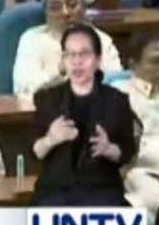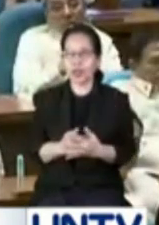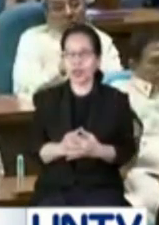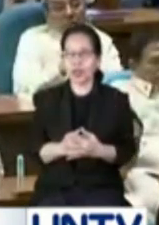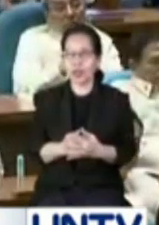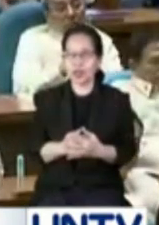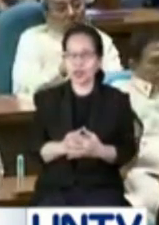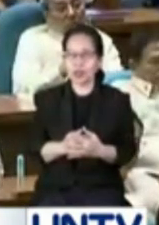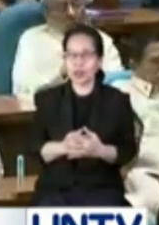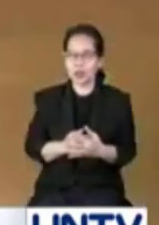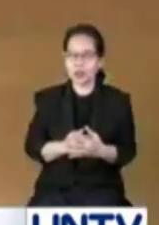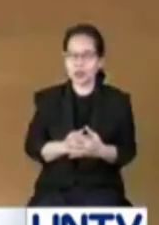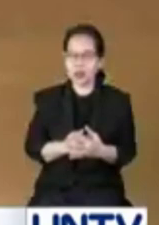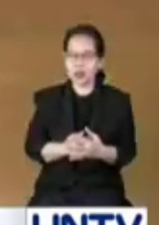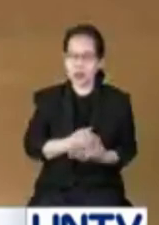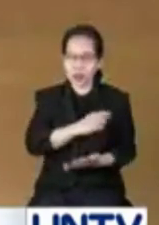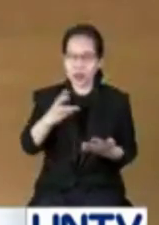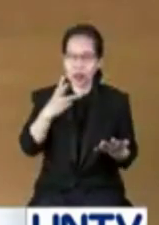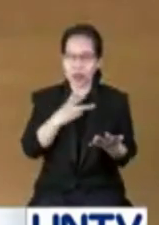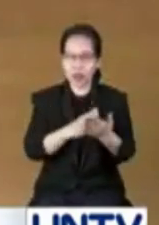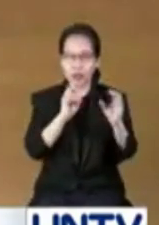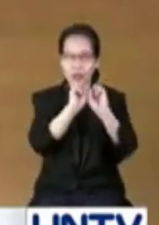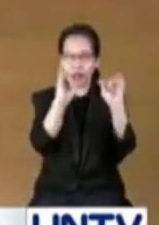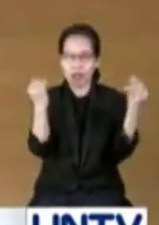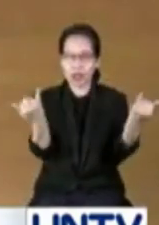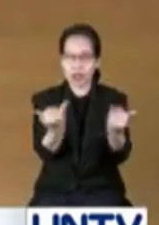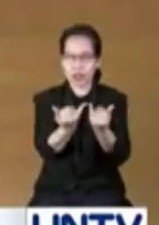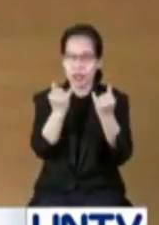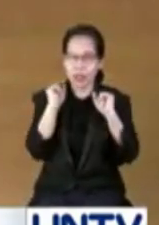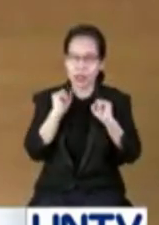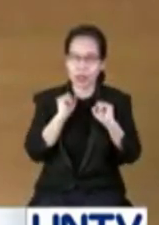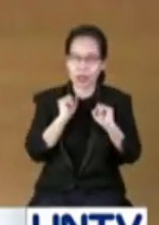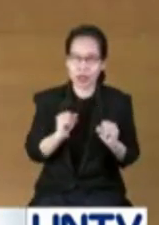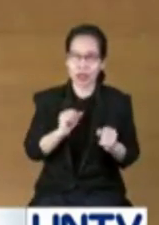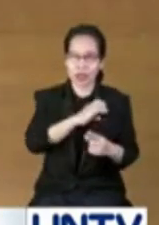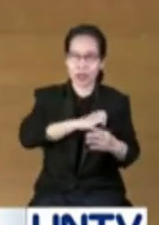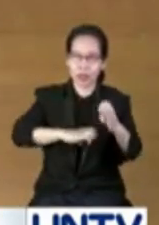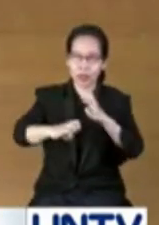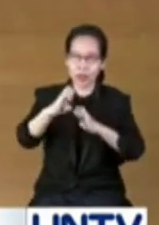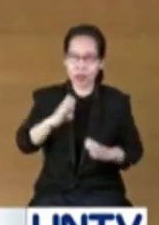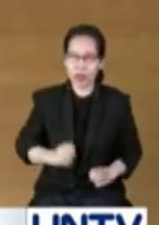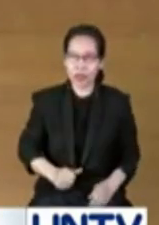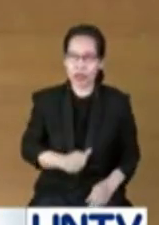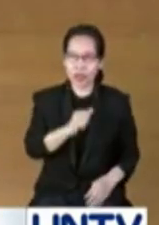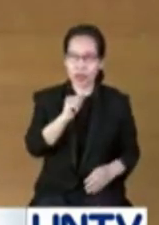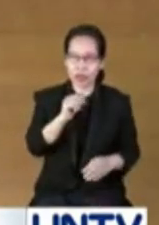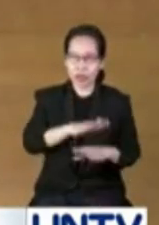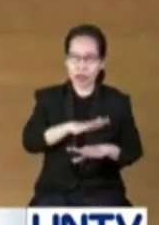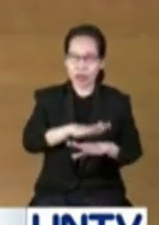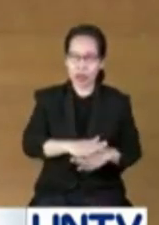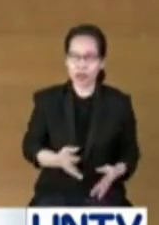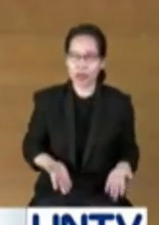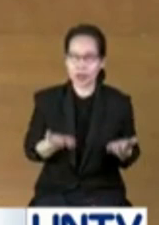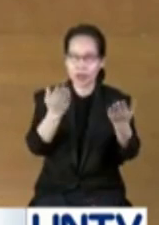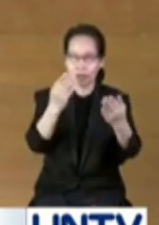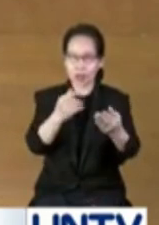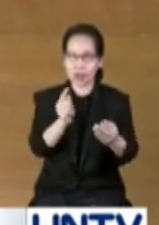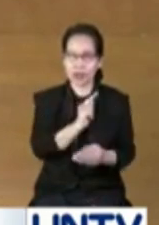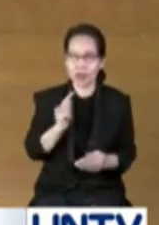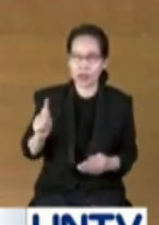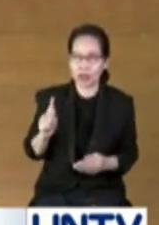The whole of society must exert efforts to suppress the alarming rise of tuberculosis and